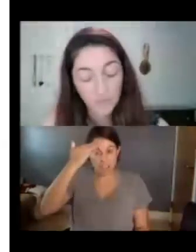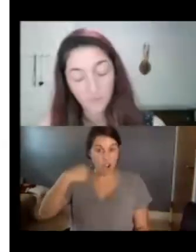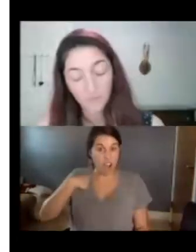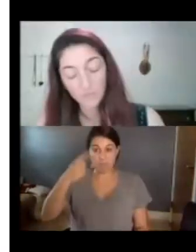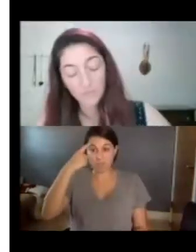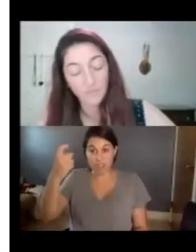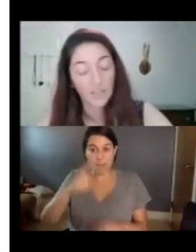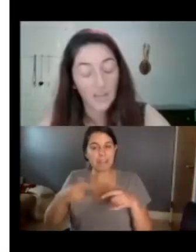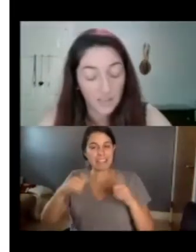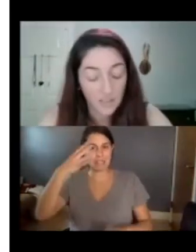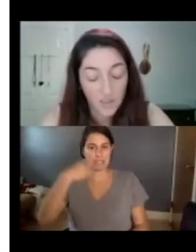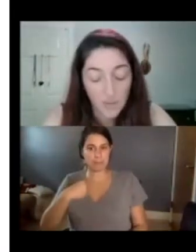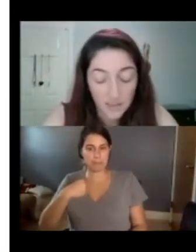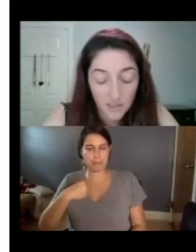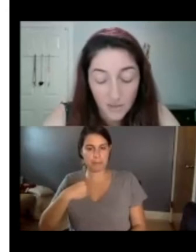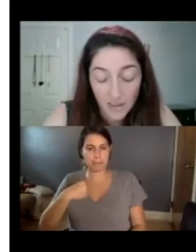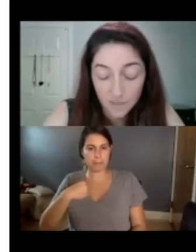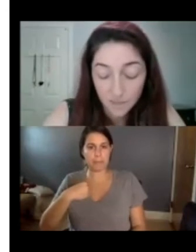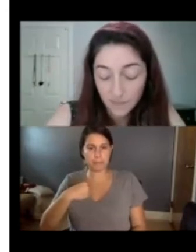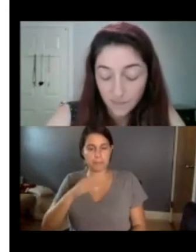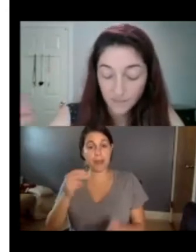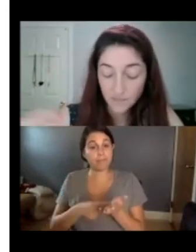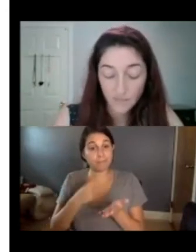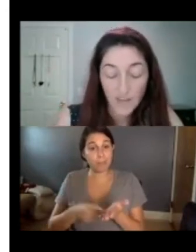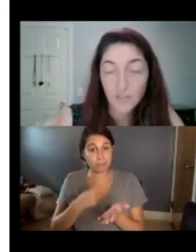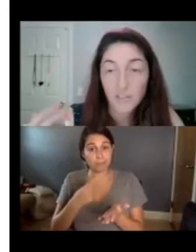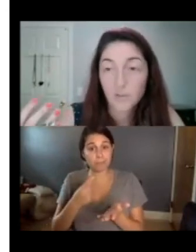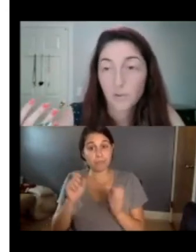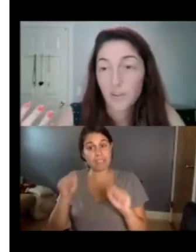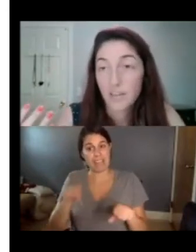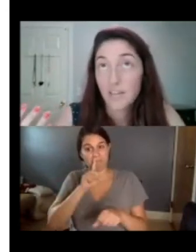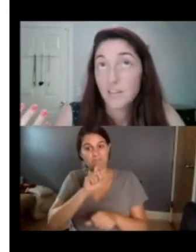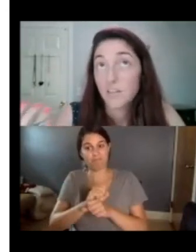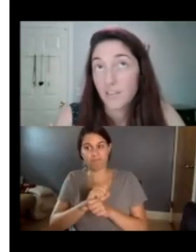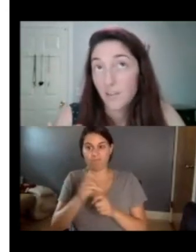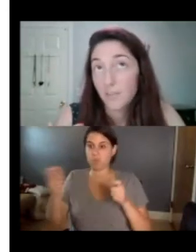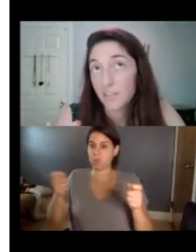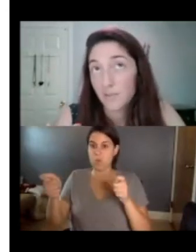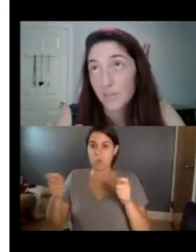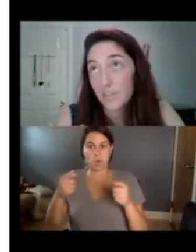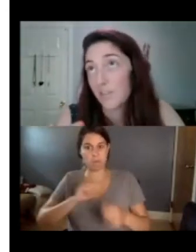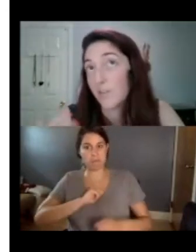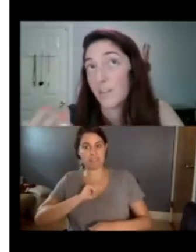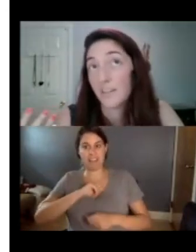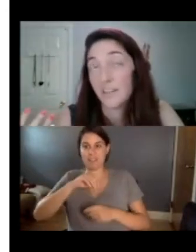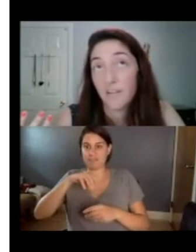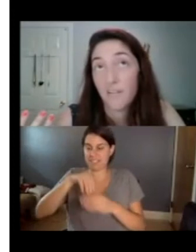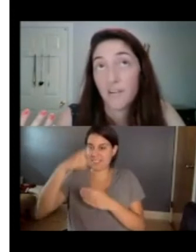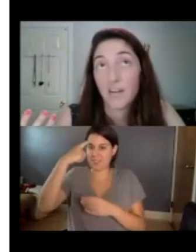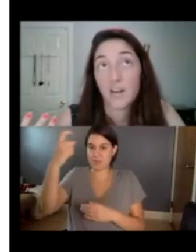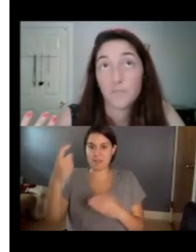asleep. And in some cases, you can actually control yourself as the dreamer. So you